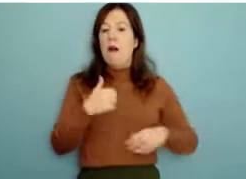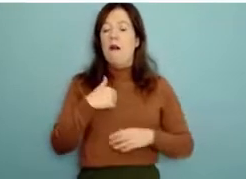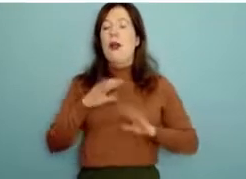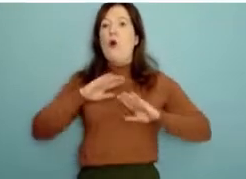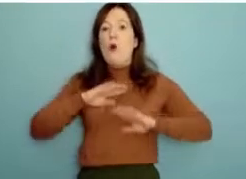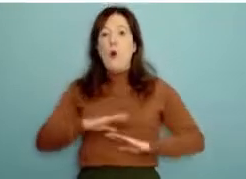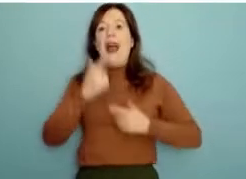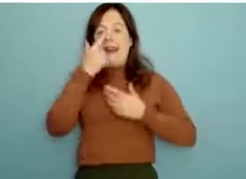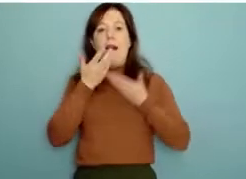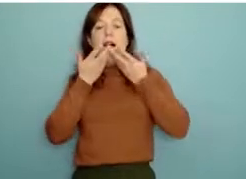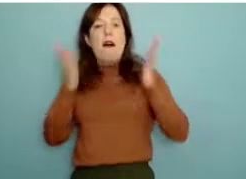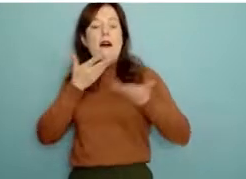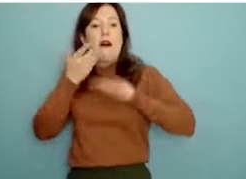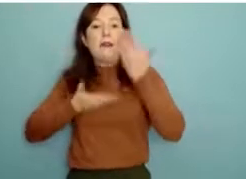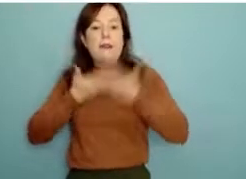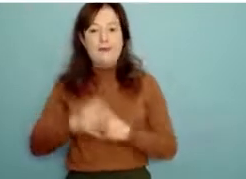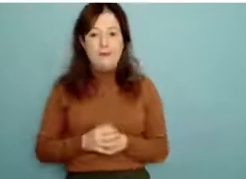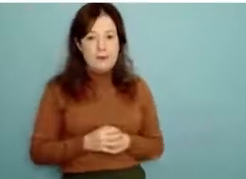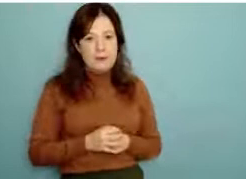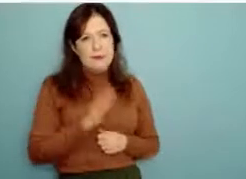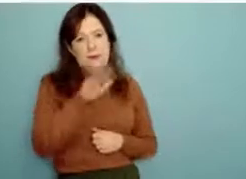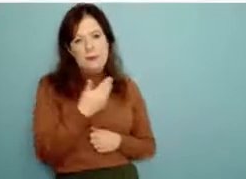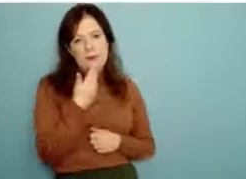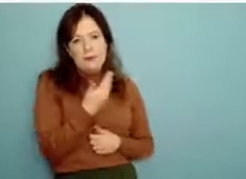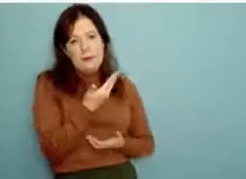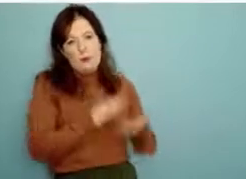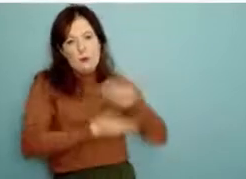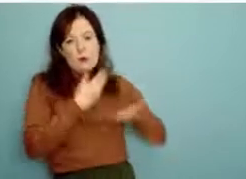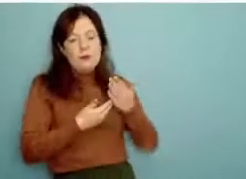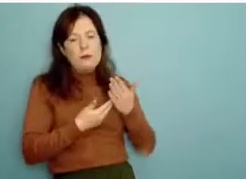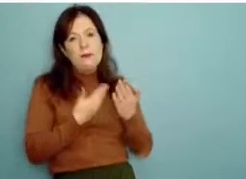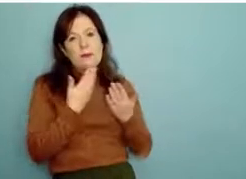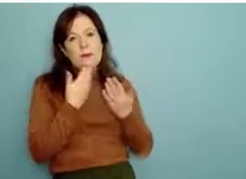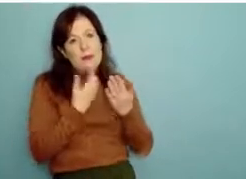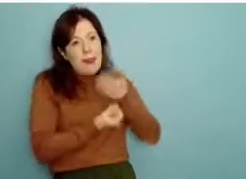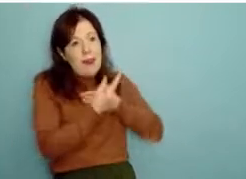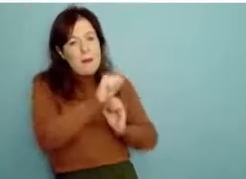Paul, thank you so much for sharing that. I'm really sorry that you had that experience.